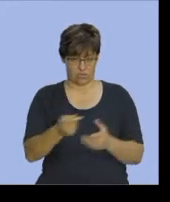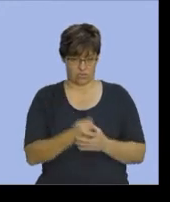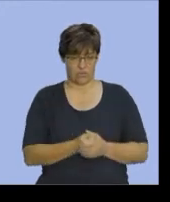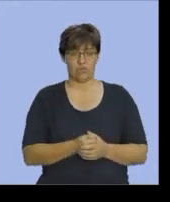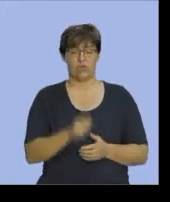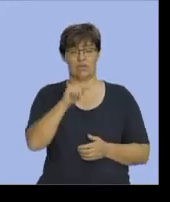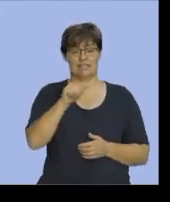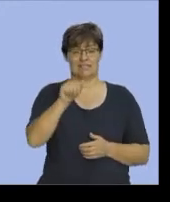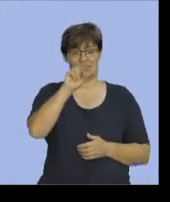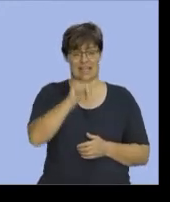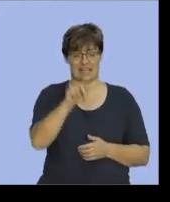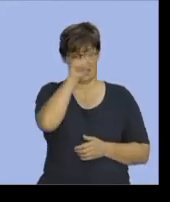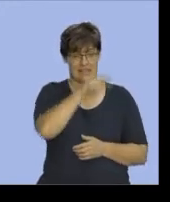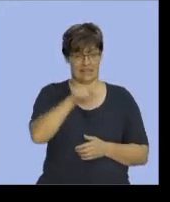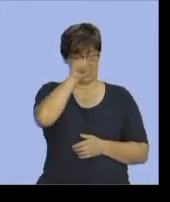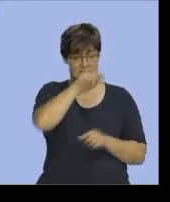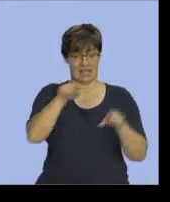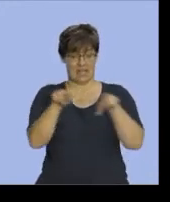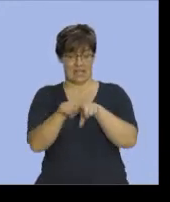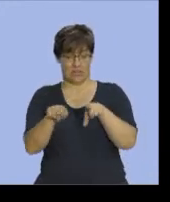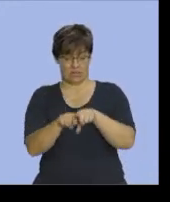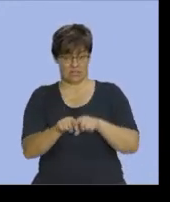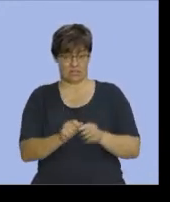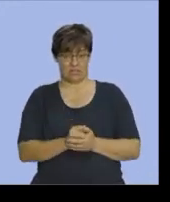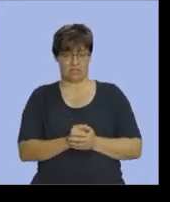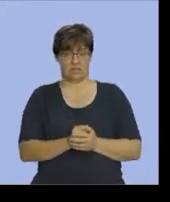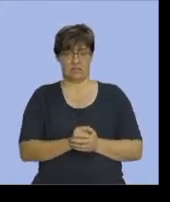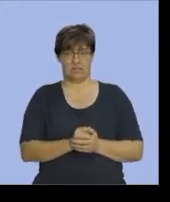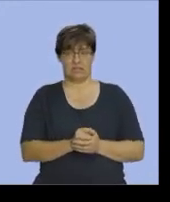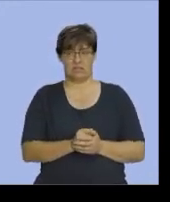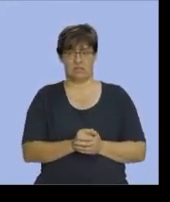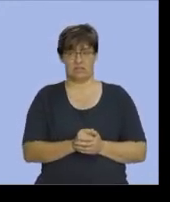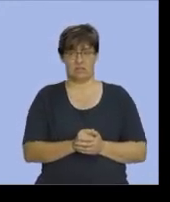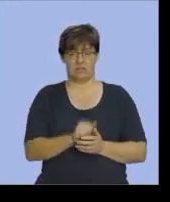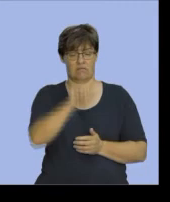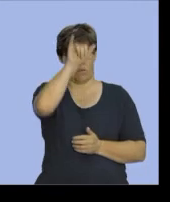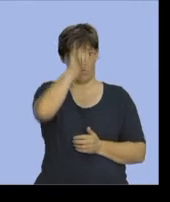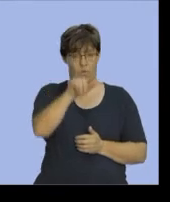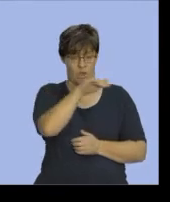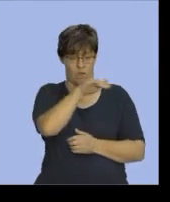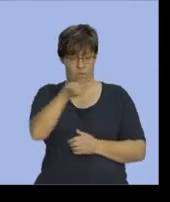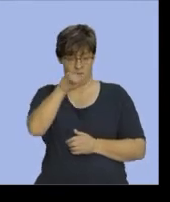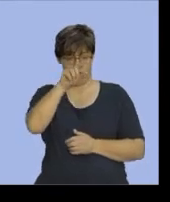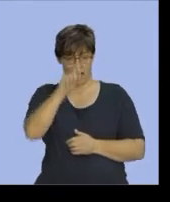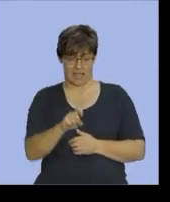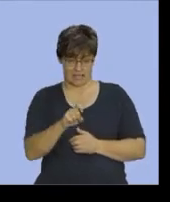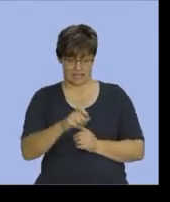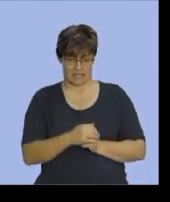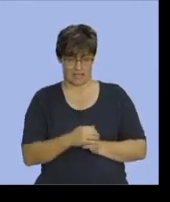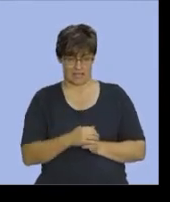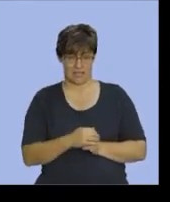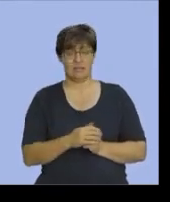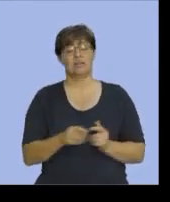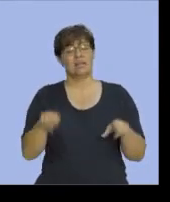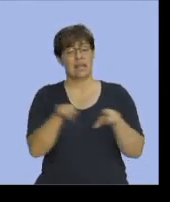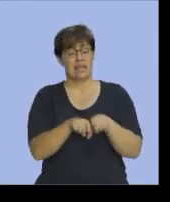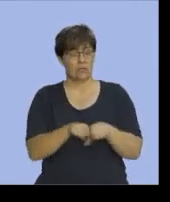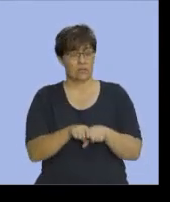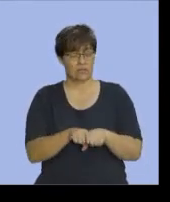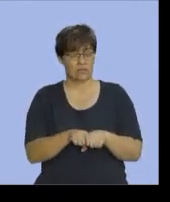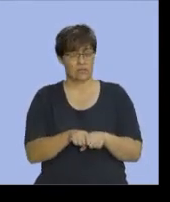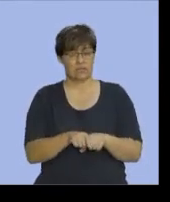So this will be tan theta is equals to, remember we said it's y over